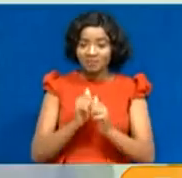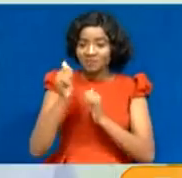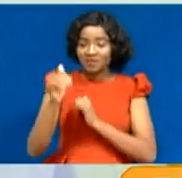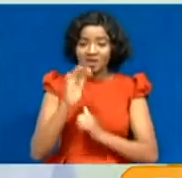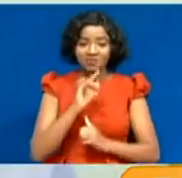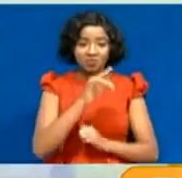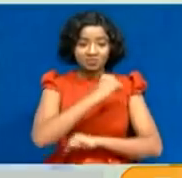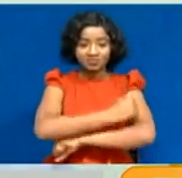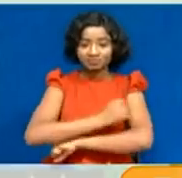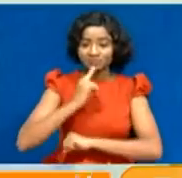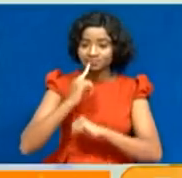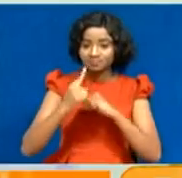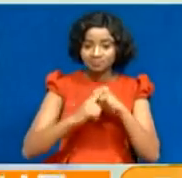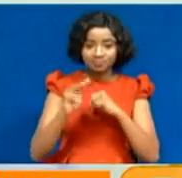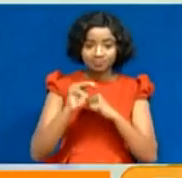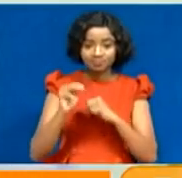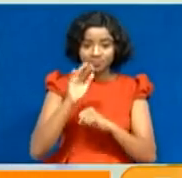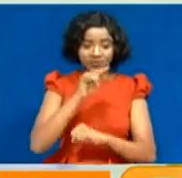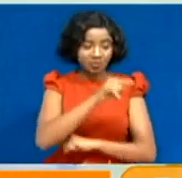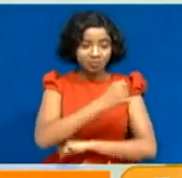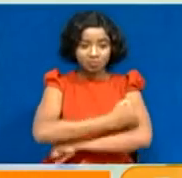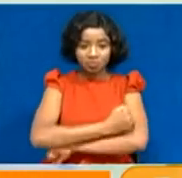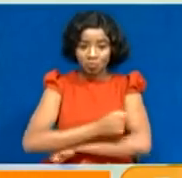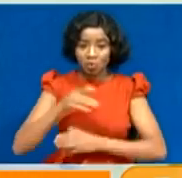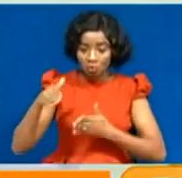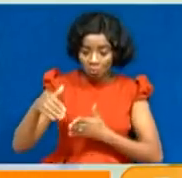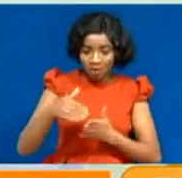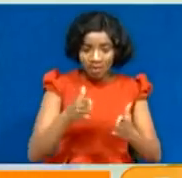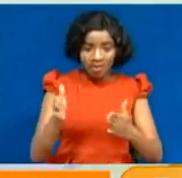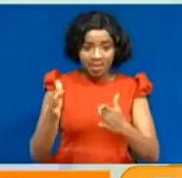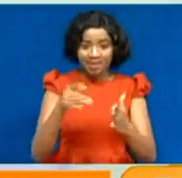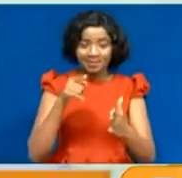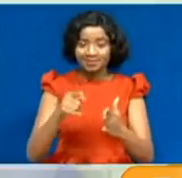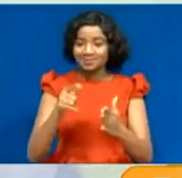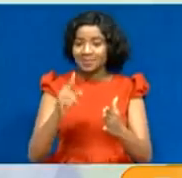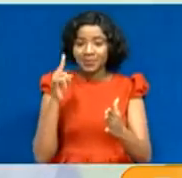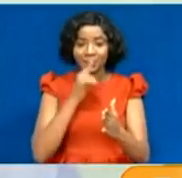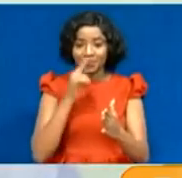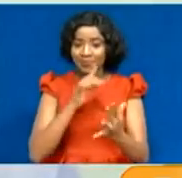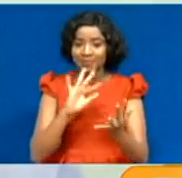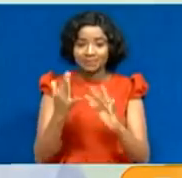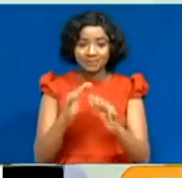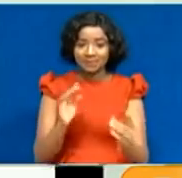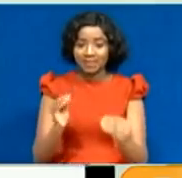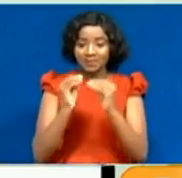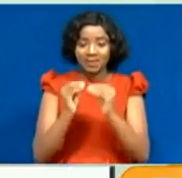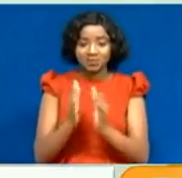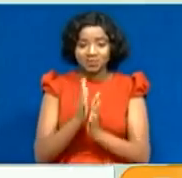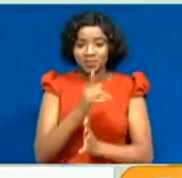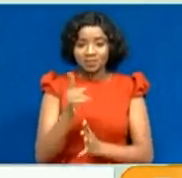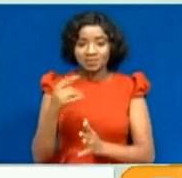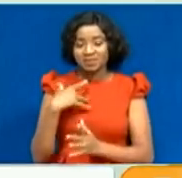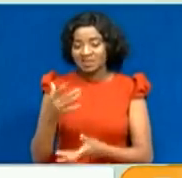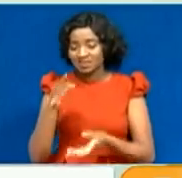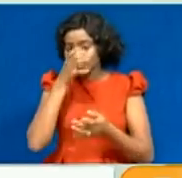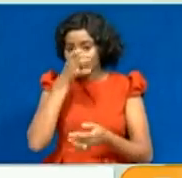600 meters. The way to school is dangerous. We actually meet those people. Sometimes they leave us at their